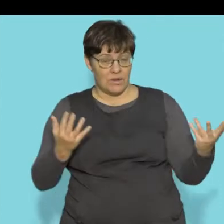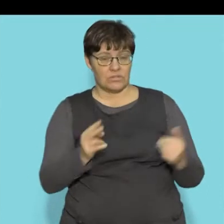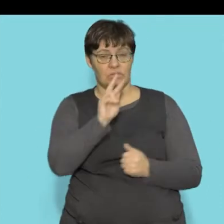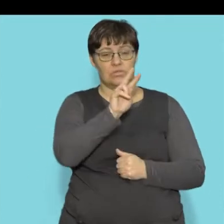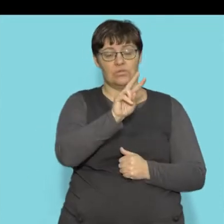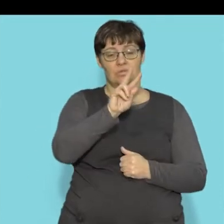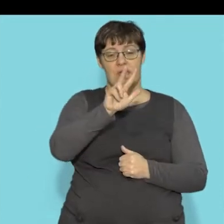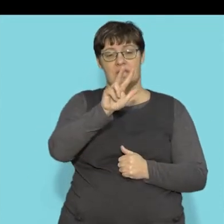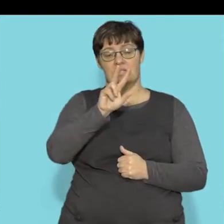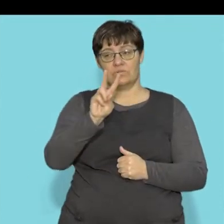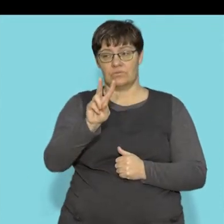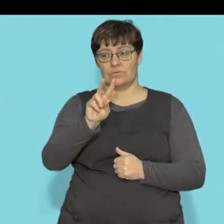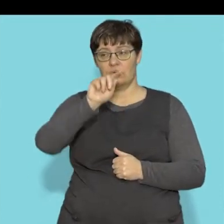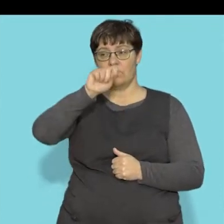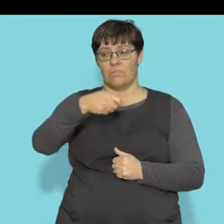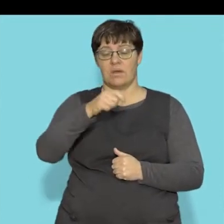to be